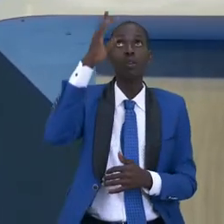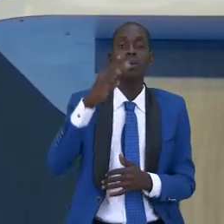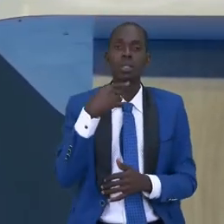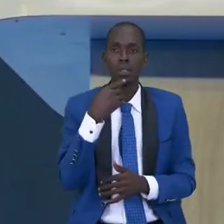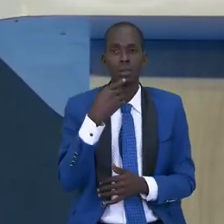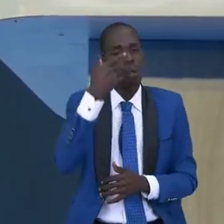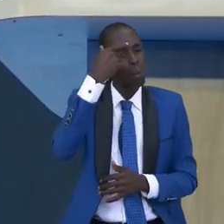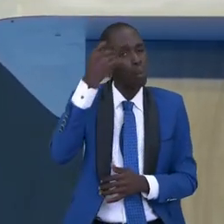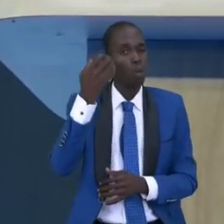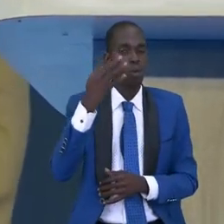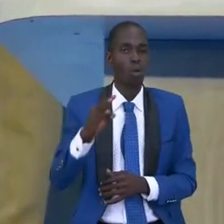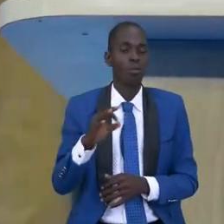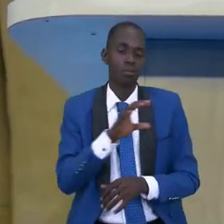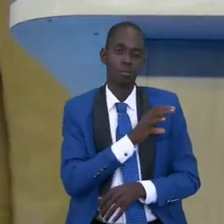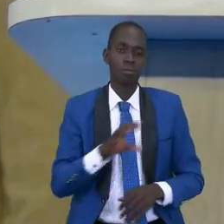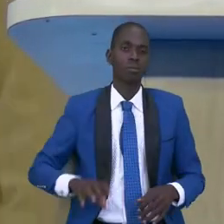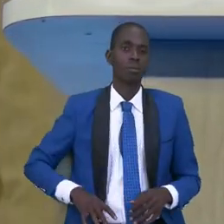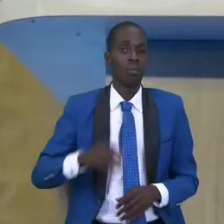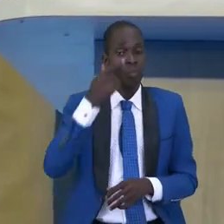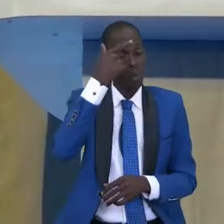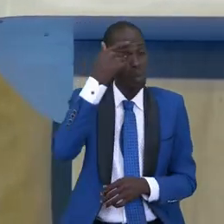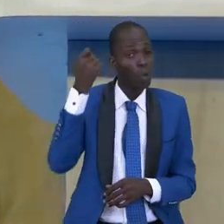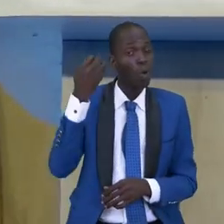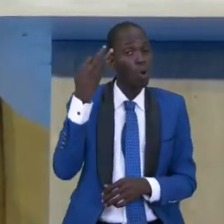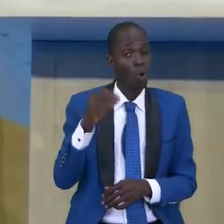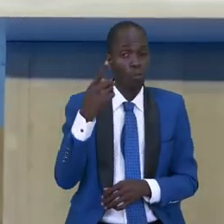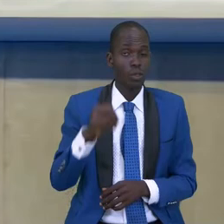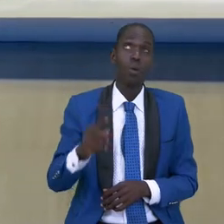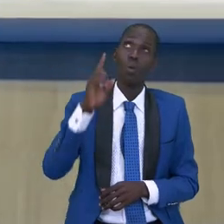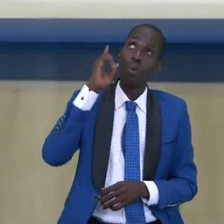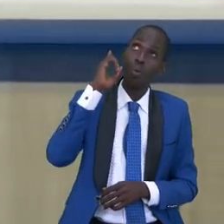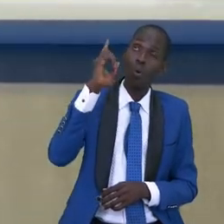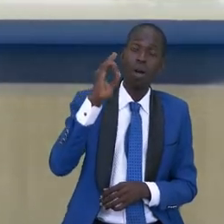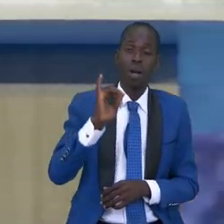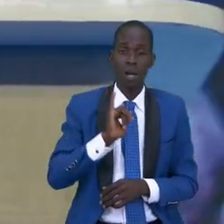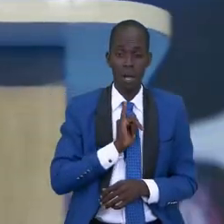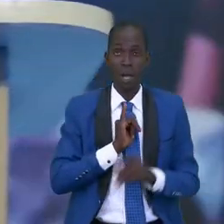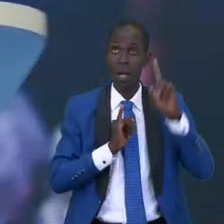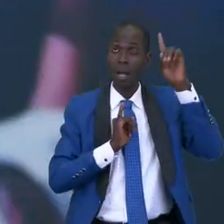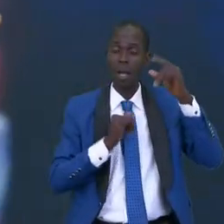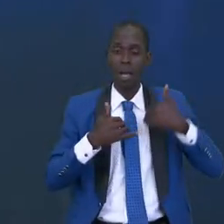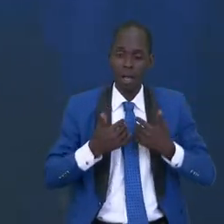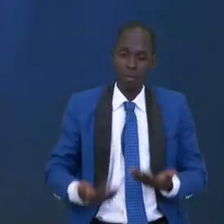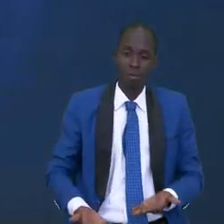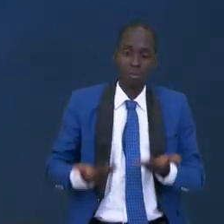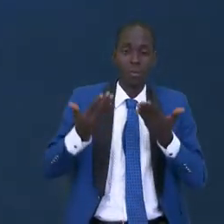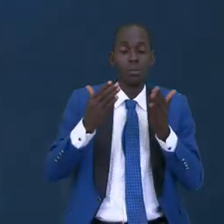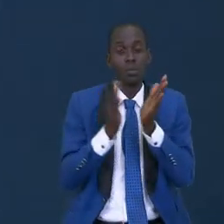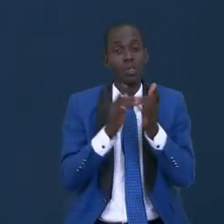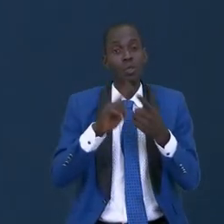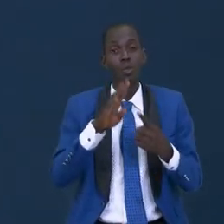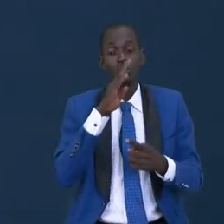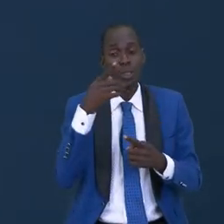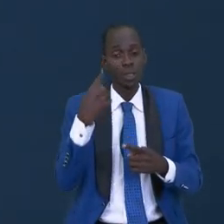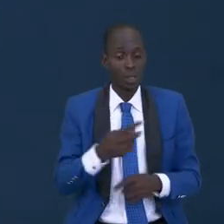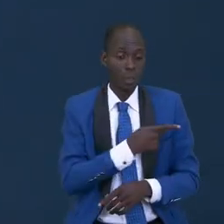of Christ, because of the one I have exalted to be the Prince and the Savior, I'm going